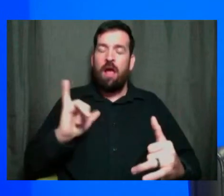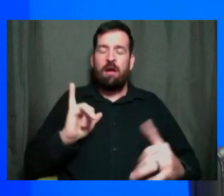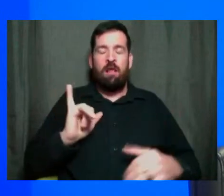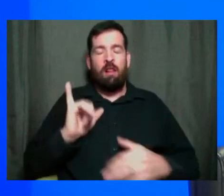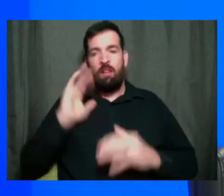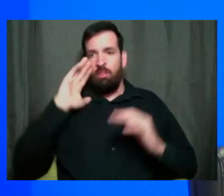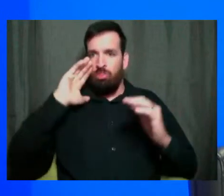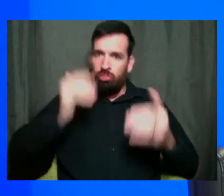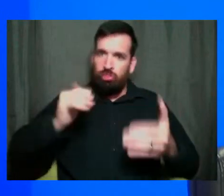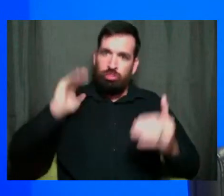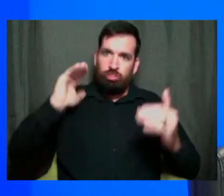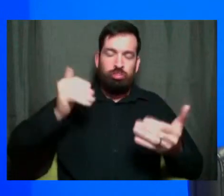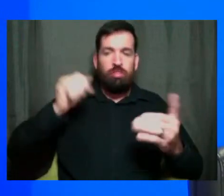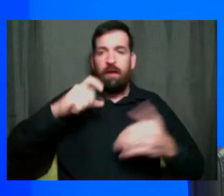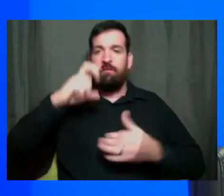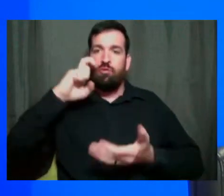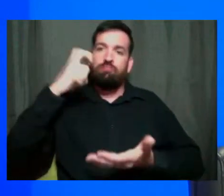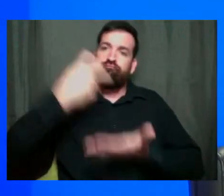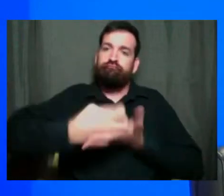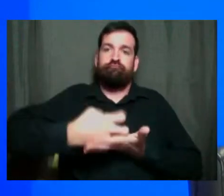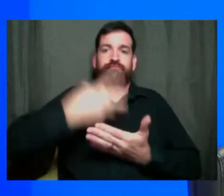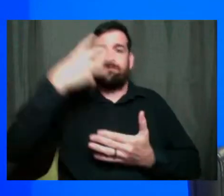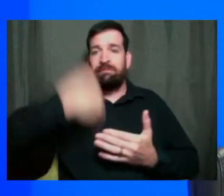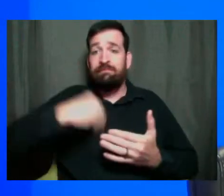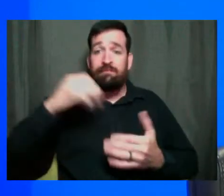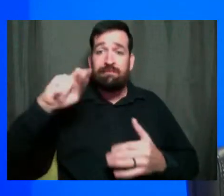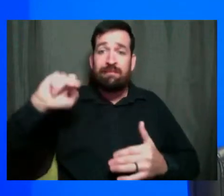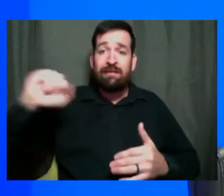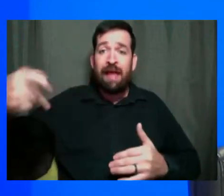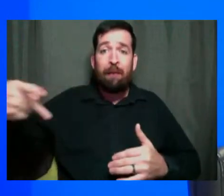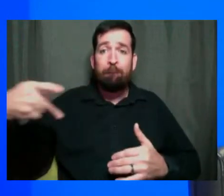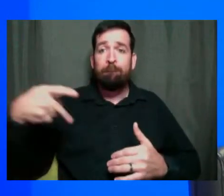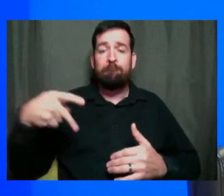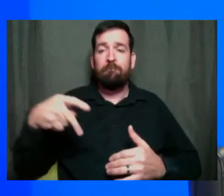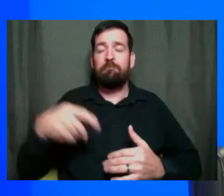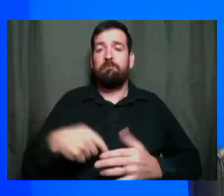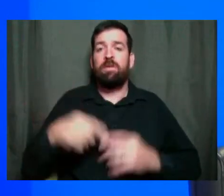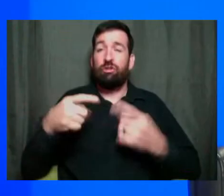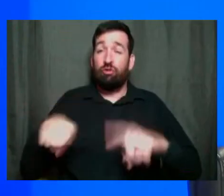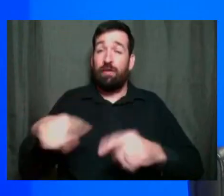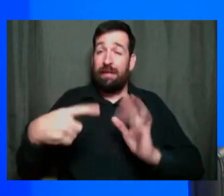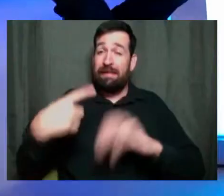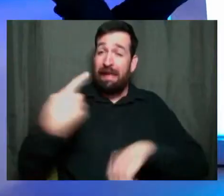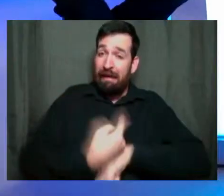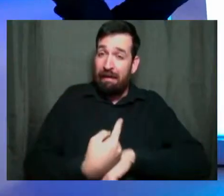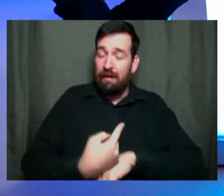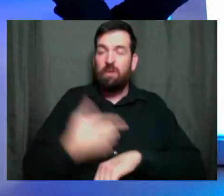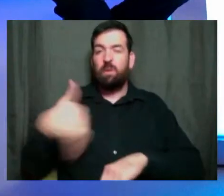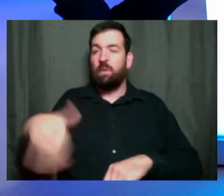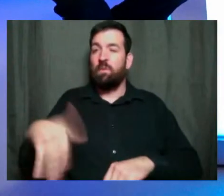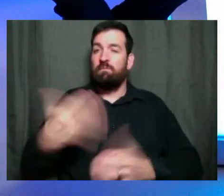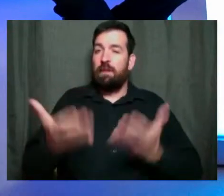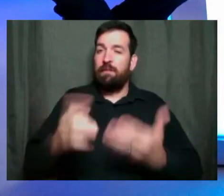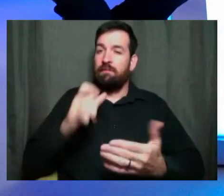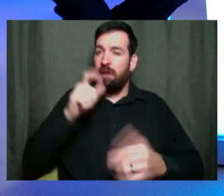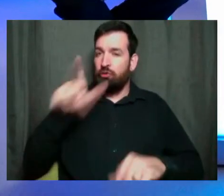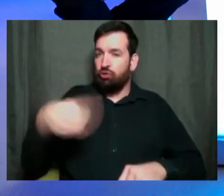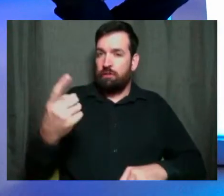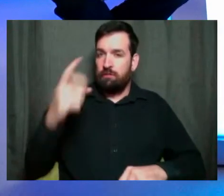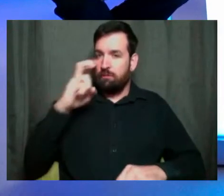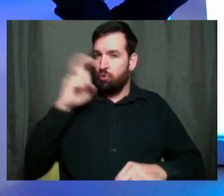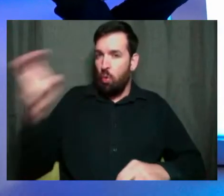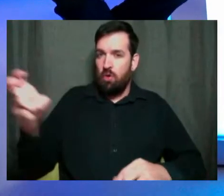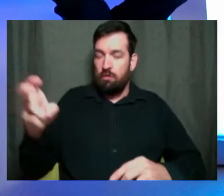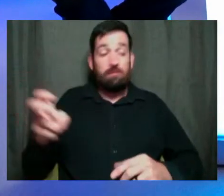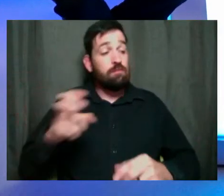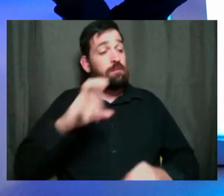down and take that nap. So when you hear those daytime consequences, a pretty good sign it may be more than just snoring. So in essence, the sleep apnea is not getting